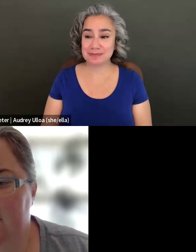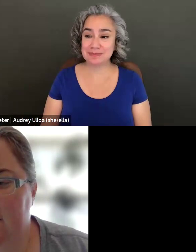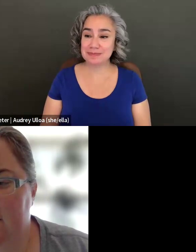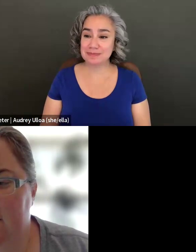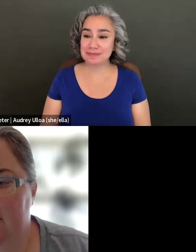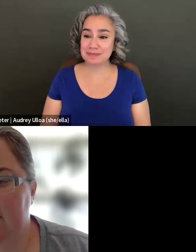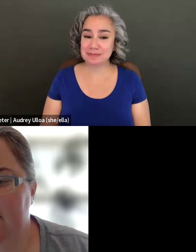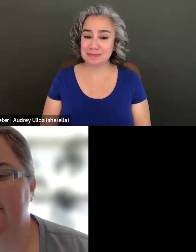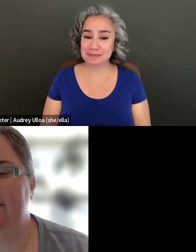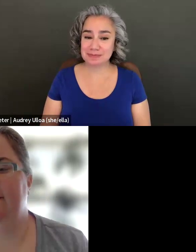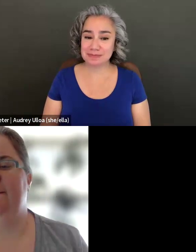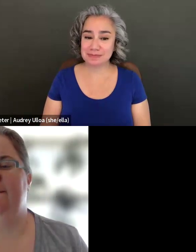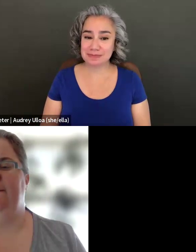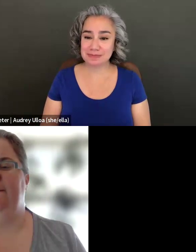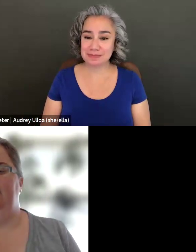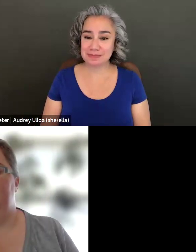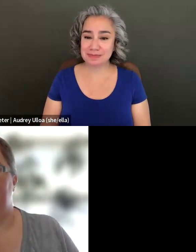I don't want to take anybody's slot.